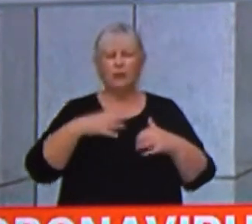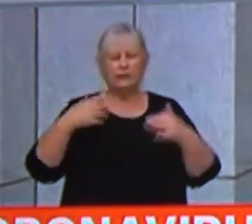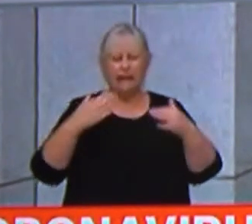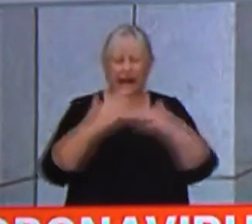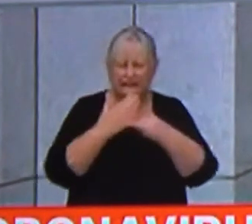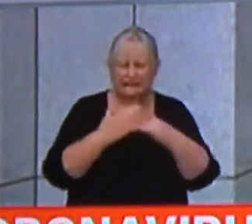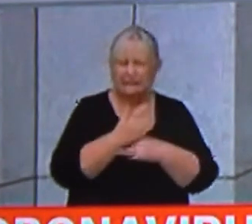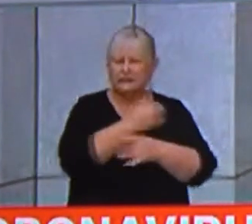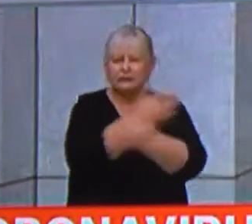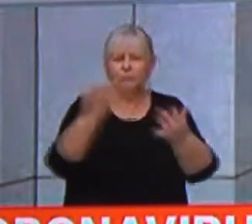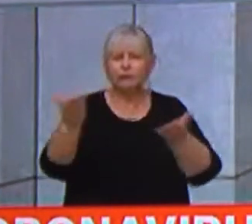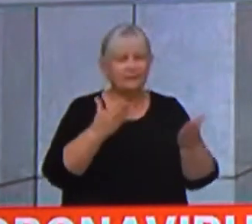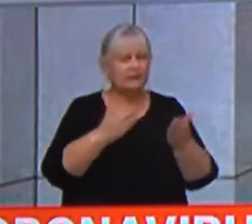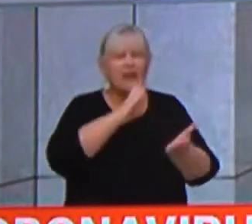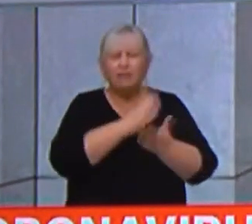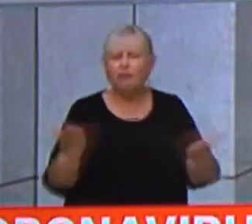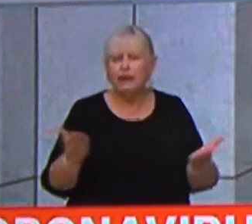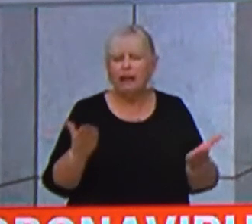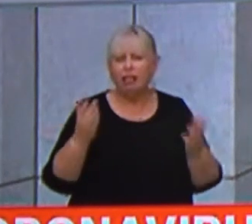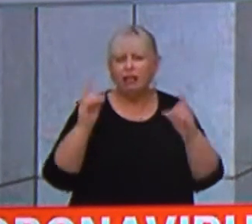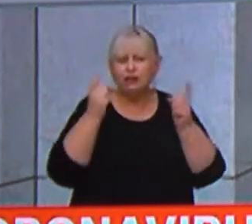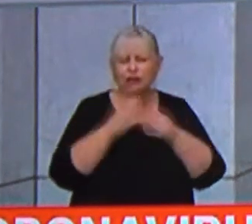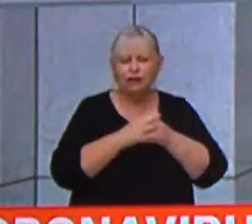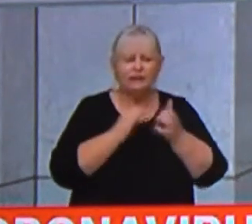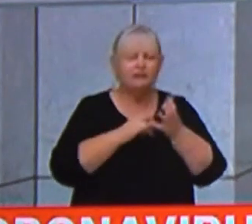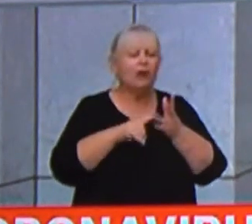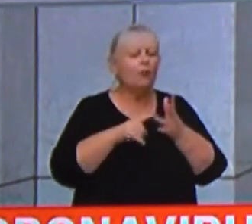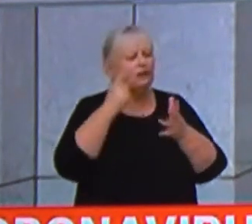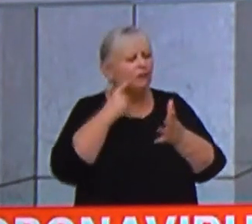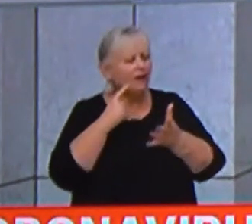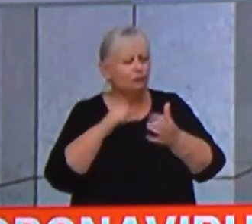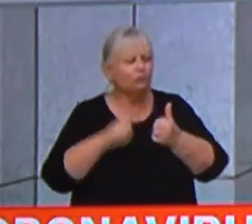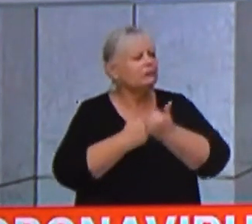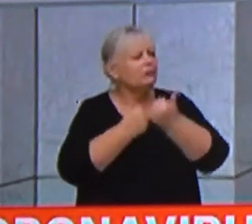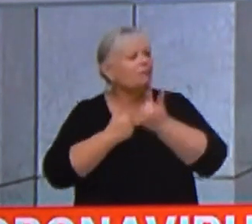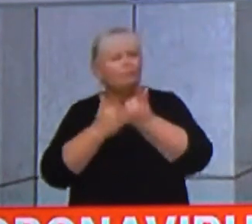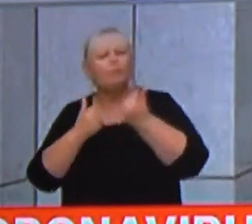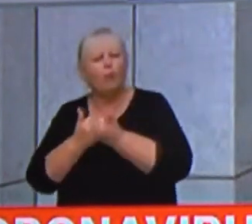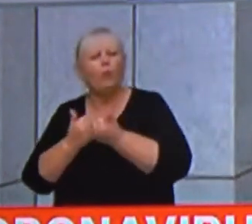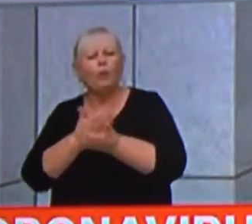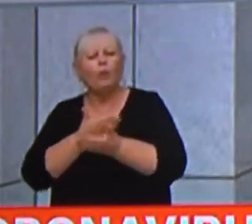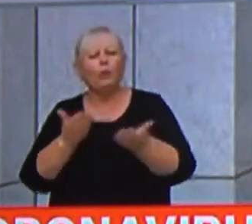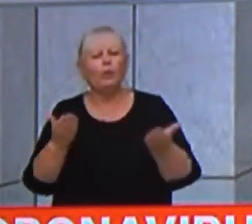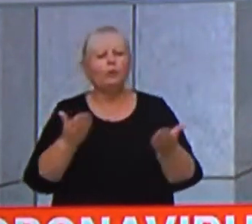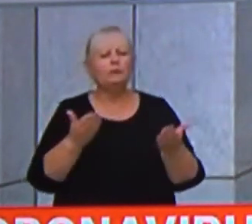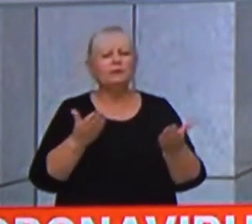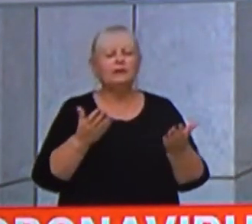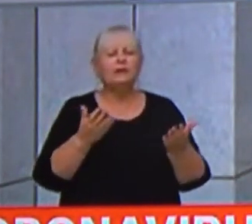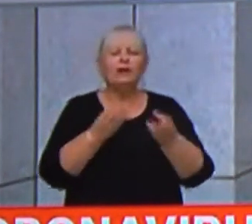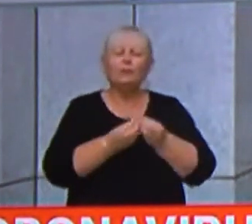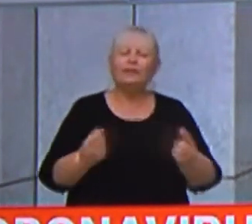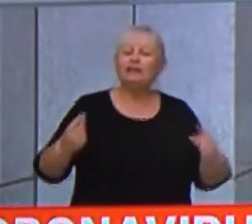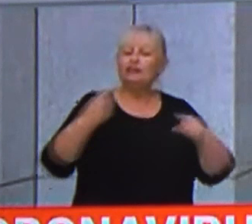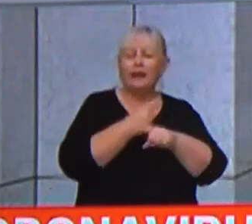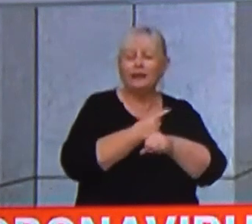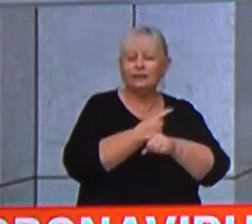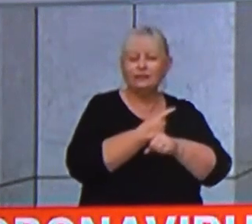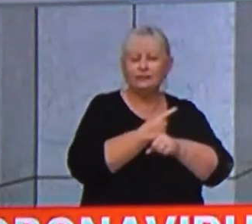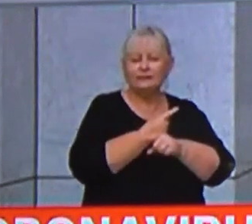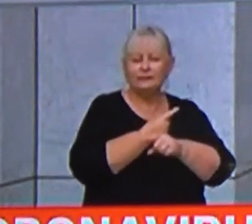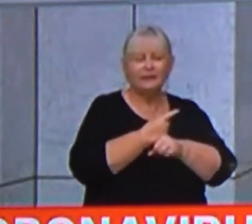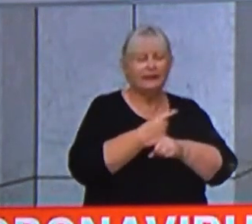can't cut and paste someone else's system, because we've seen in many other jurisdictions that are putting these in place, they are having to rapidly redesign